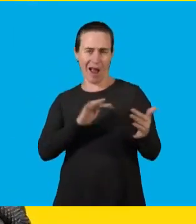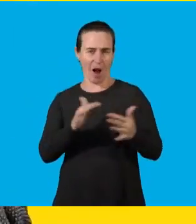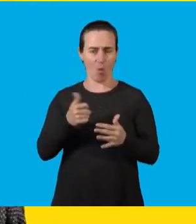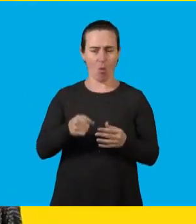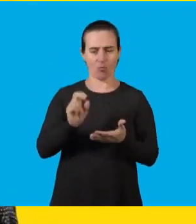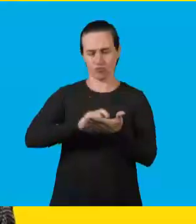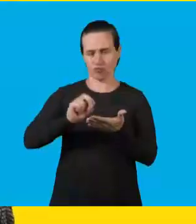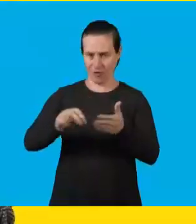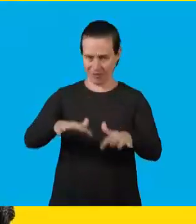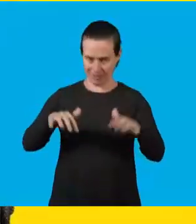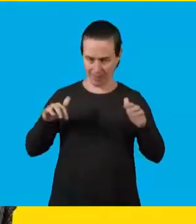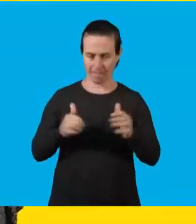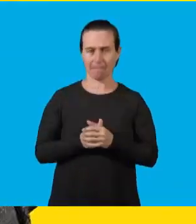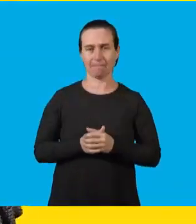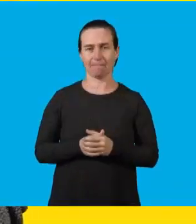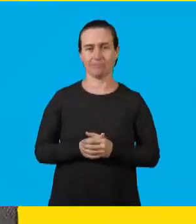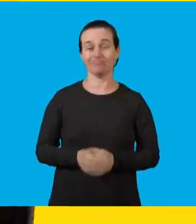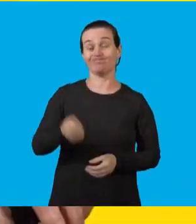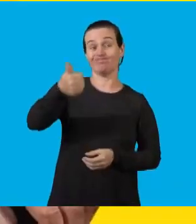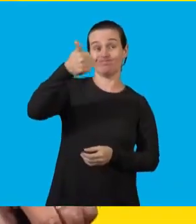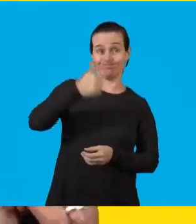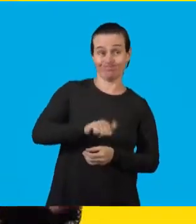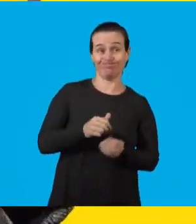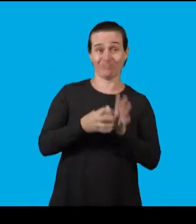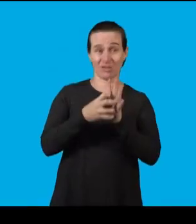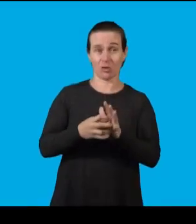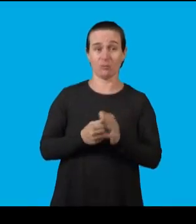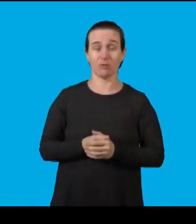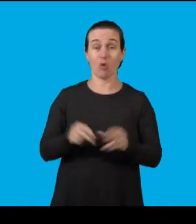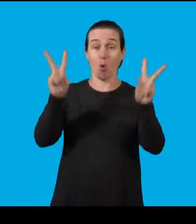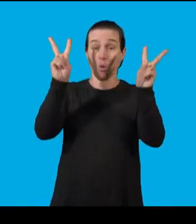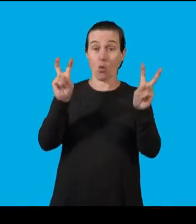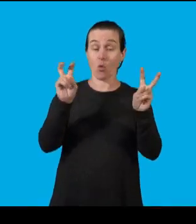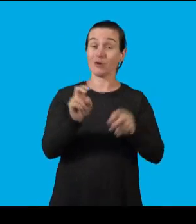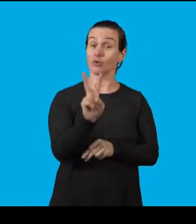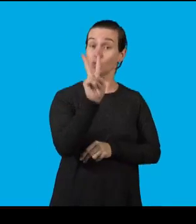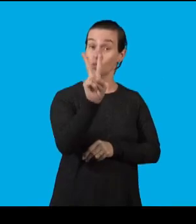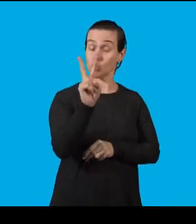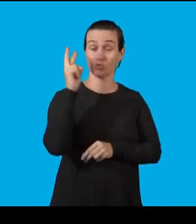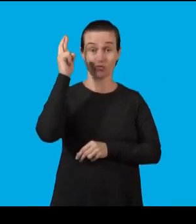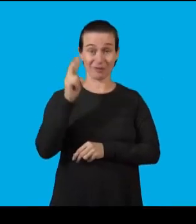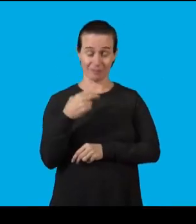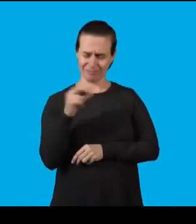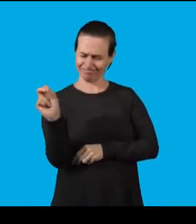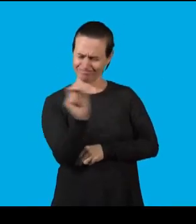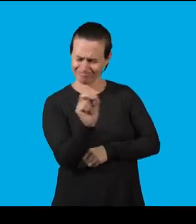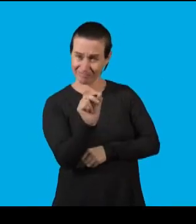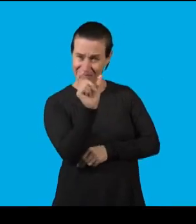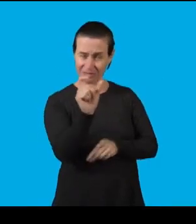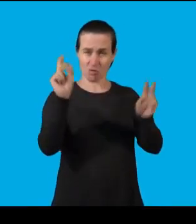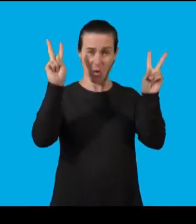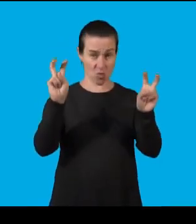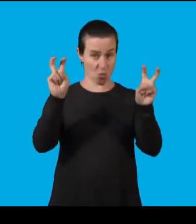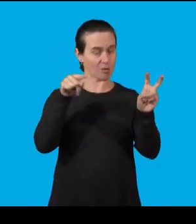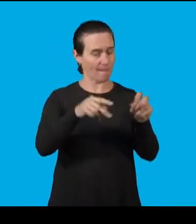and exam technique. So the next question reads, quote 2 reasons. So I'm underlining the word